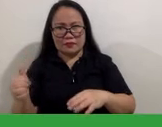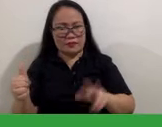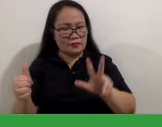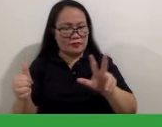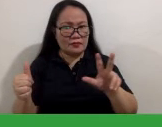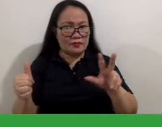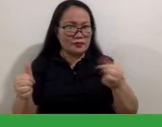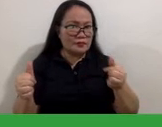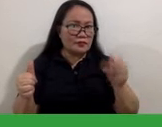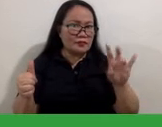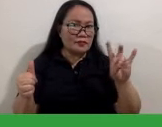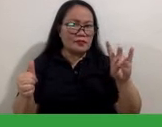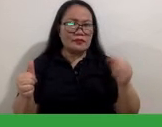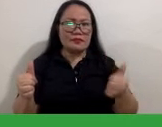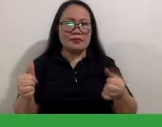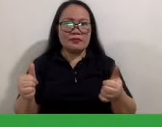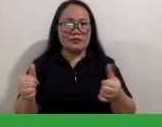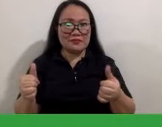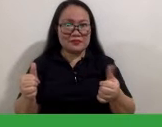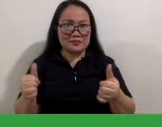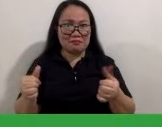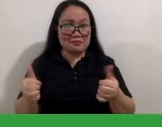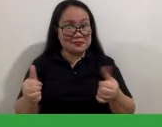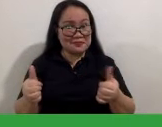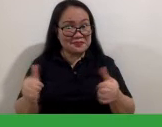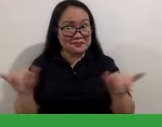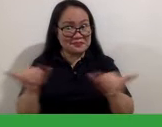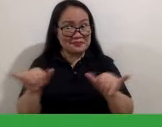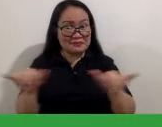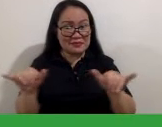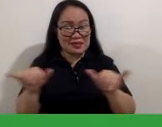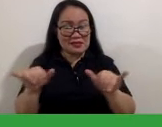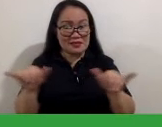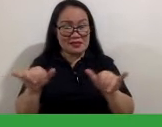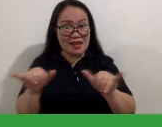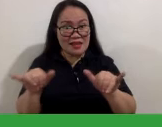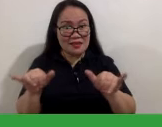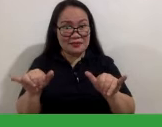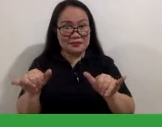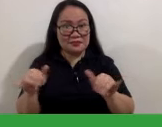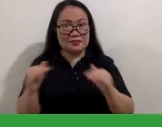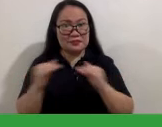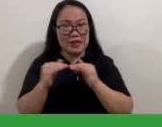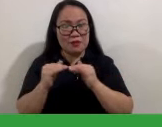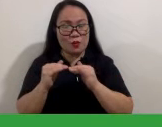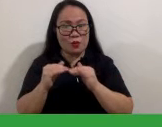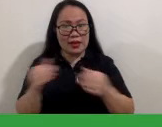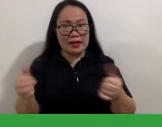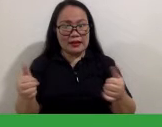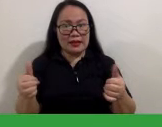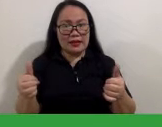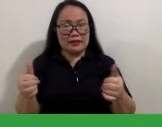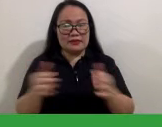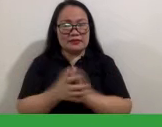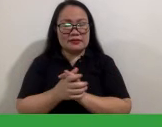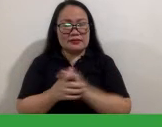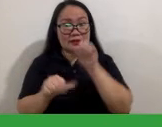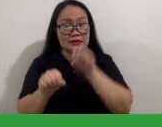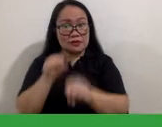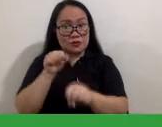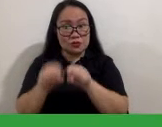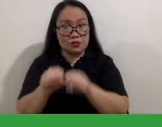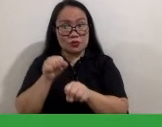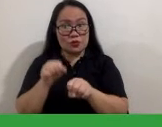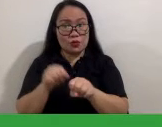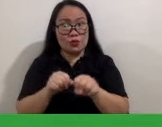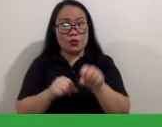7, that is also 10. Now, what have you noticed? They are still equal. Okay, so